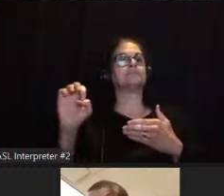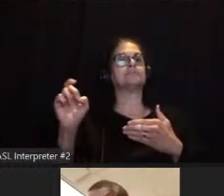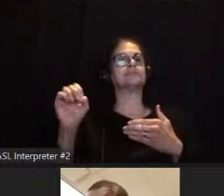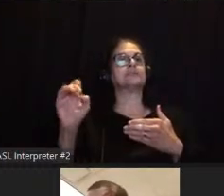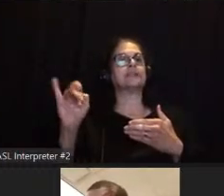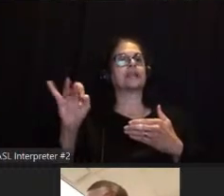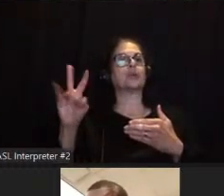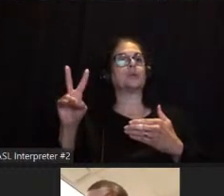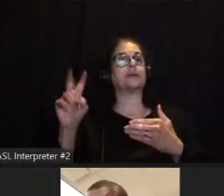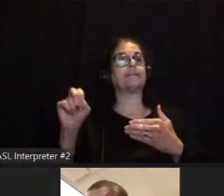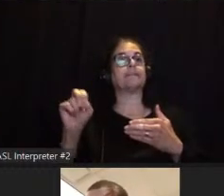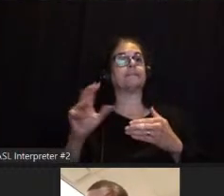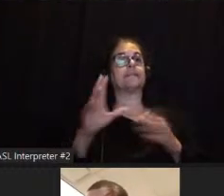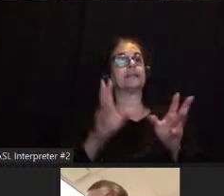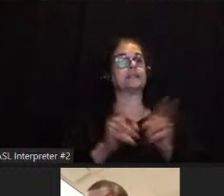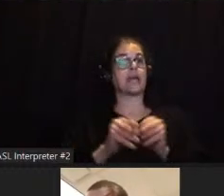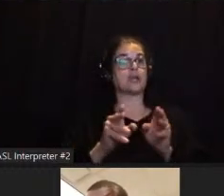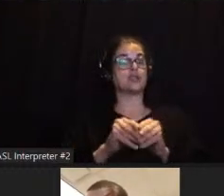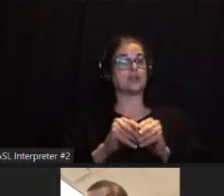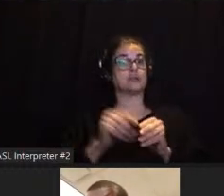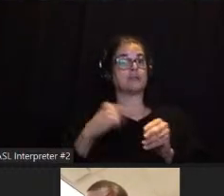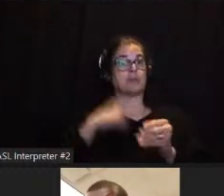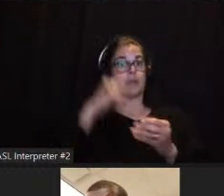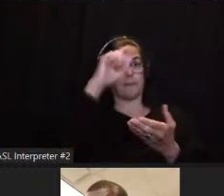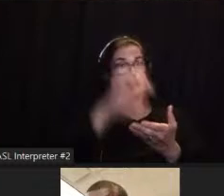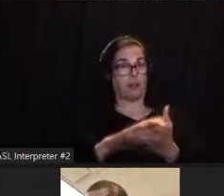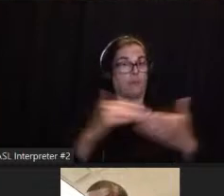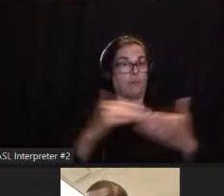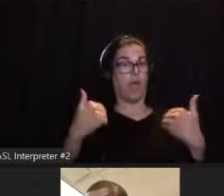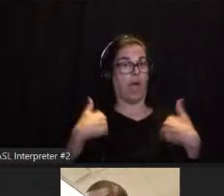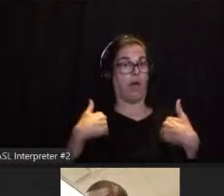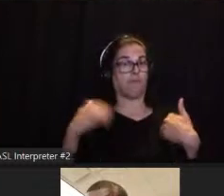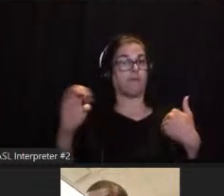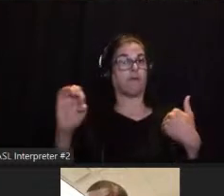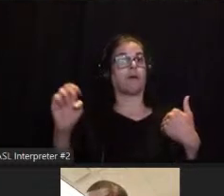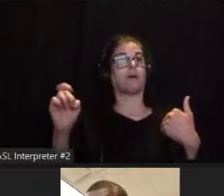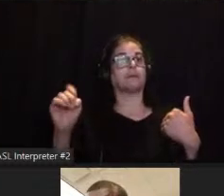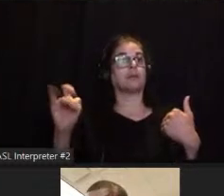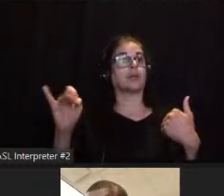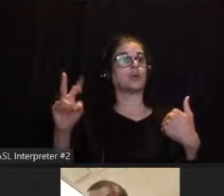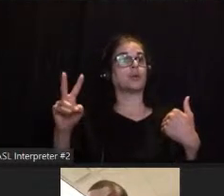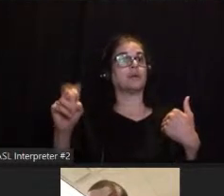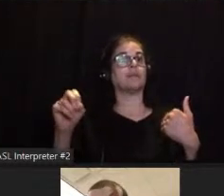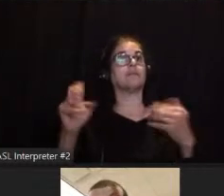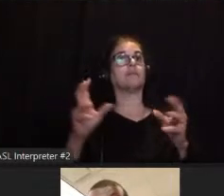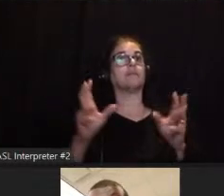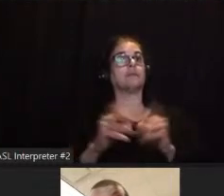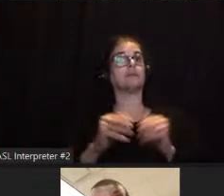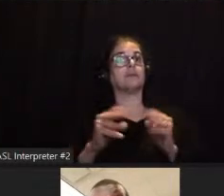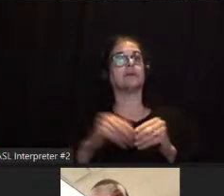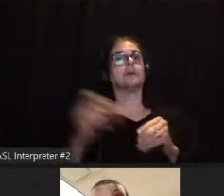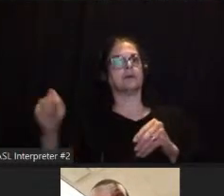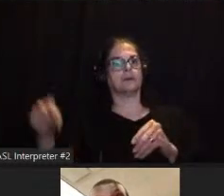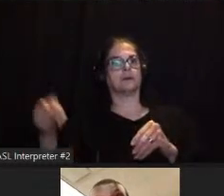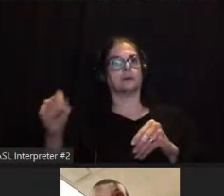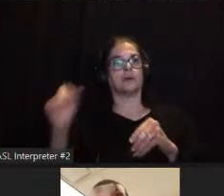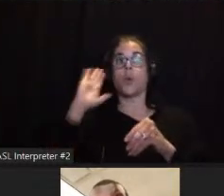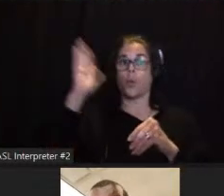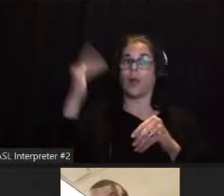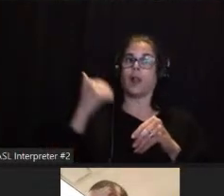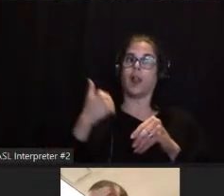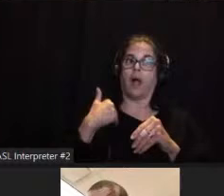understanding, Karen, that there is executive session today. That's correct, Vice Chair. We will have executive